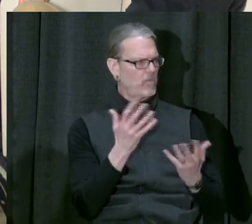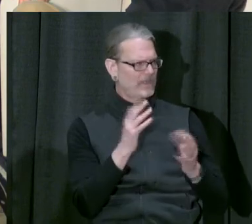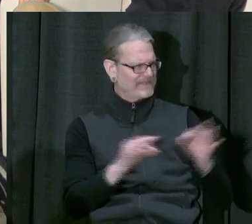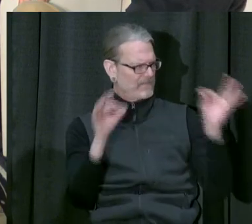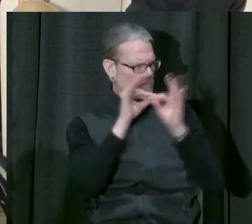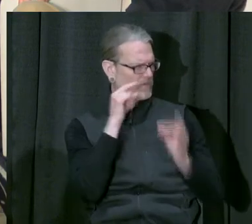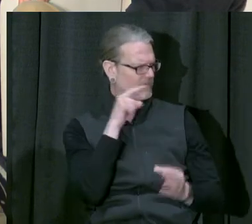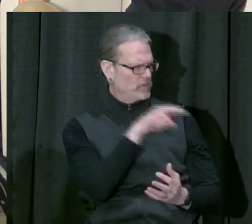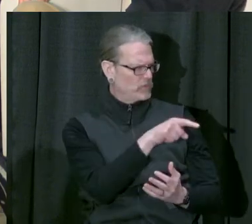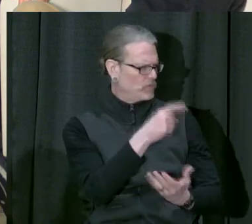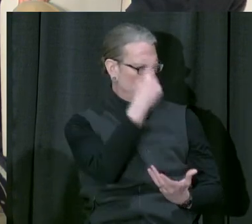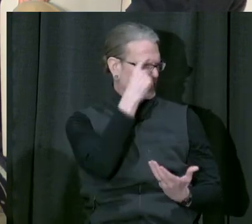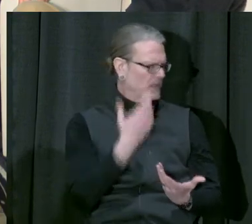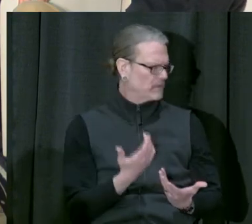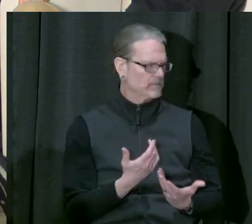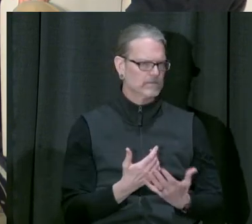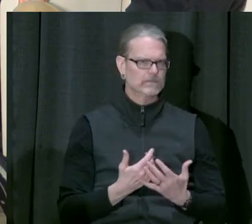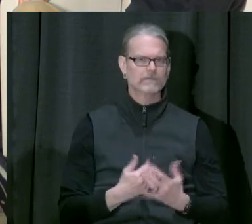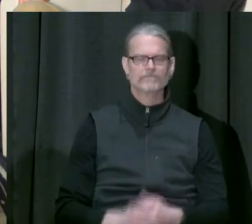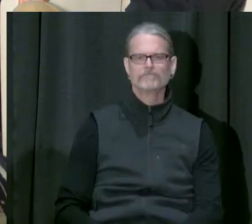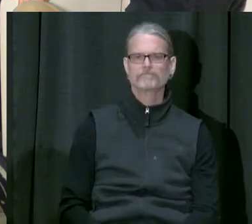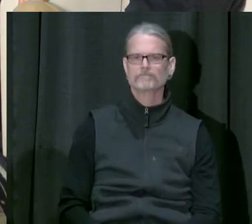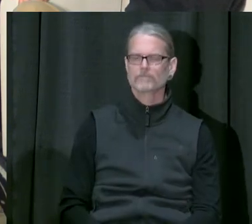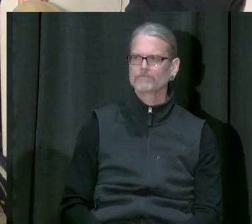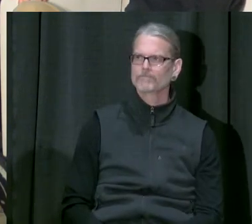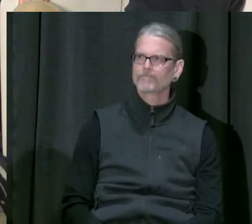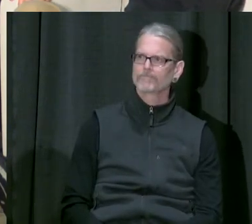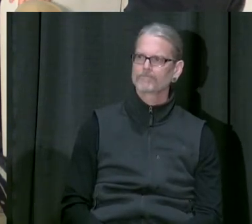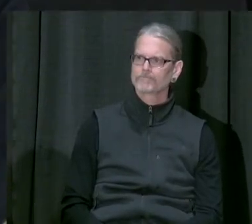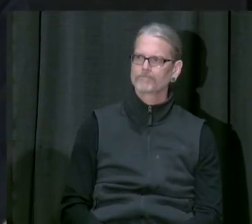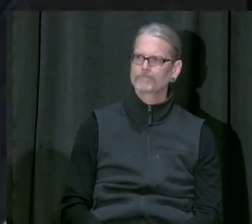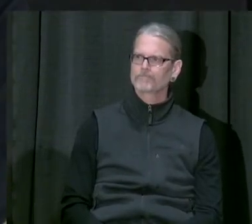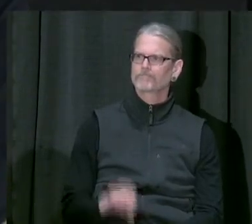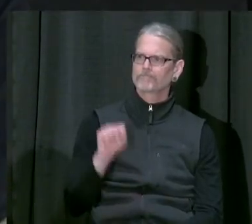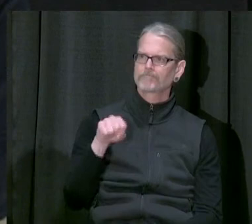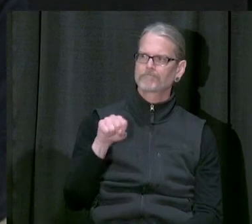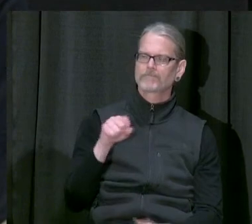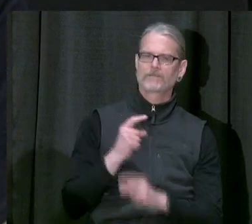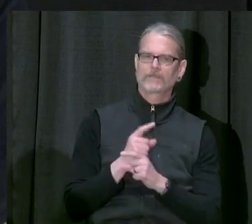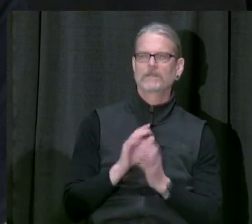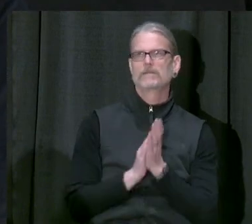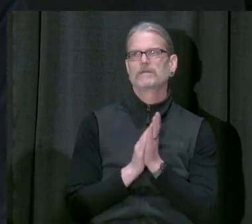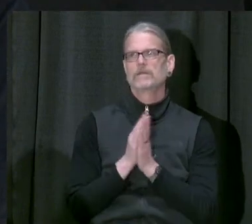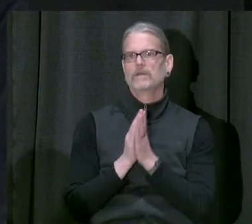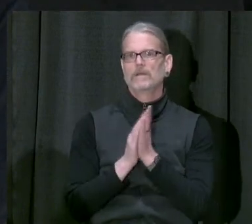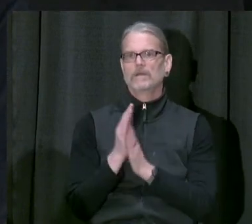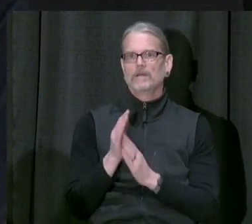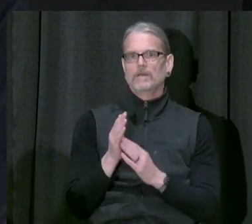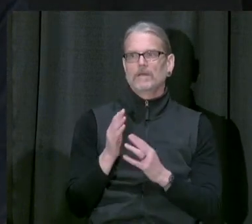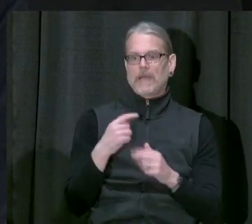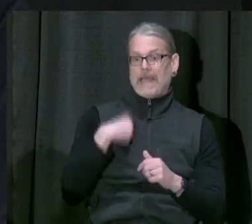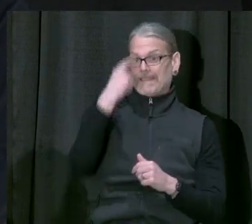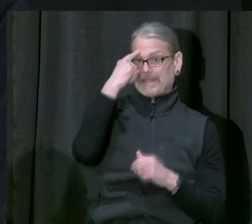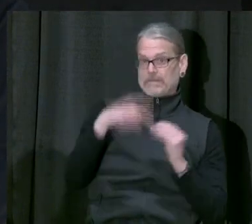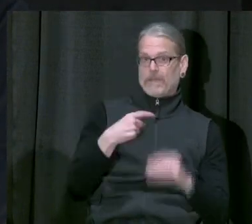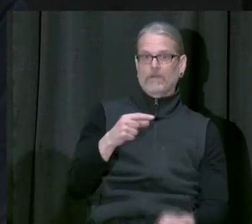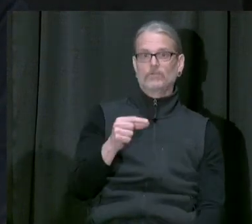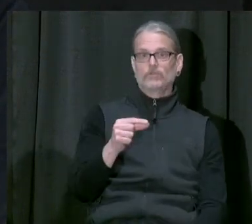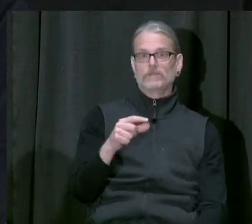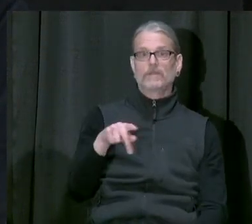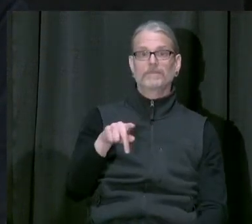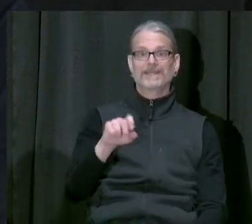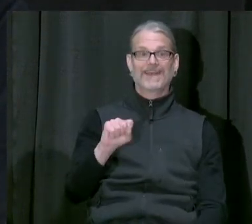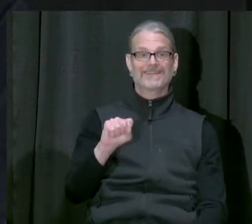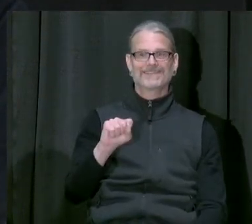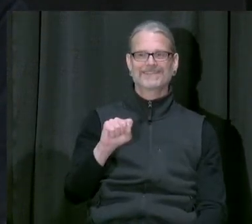of the importance of it? What's the big picture situation here? Yeah, well, you know, it makes me first think of GPS when